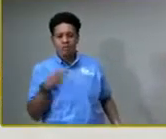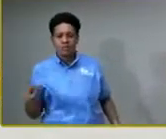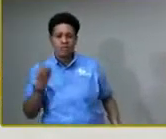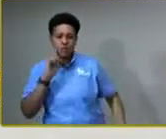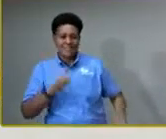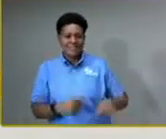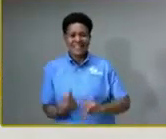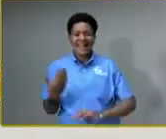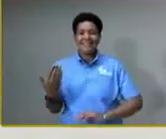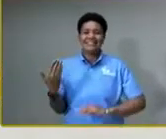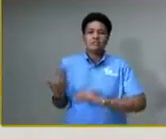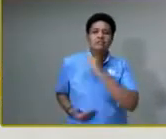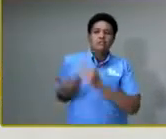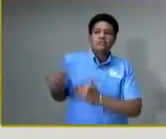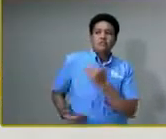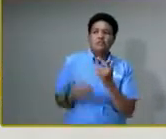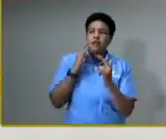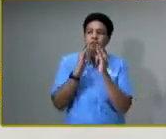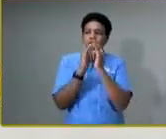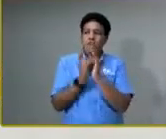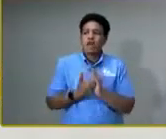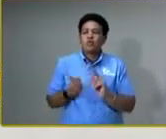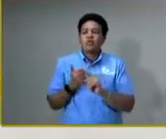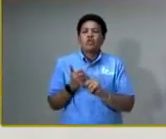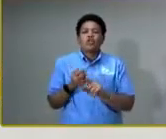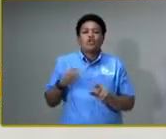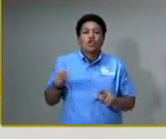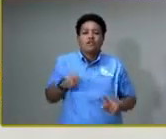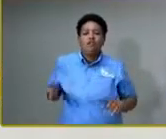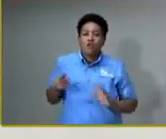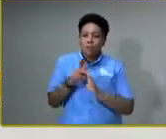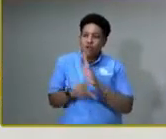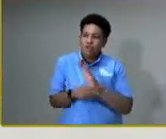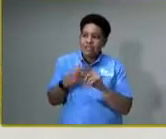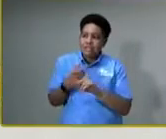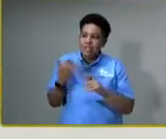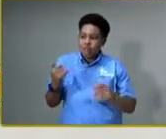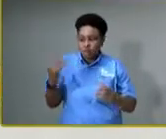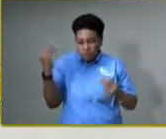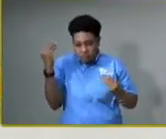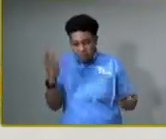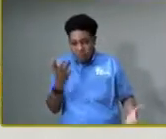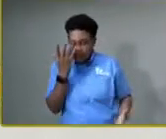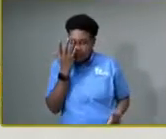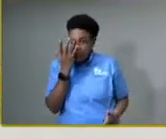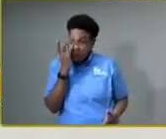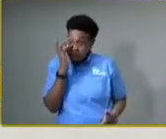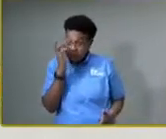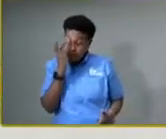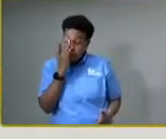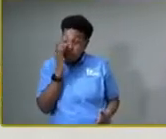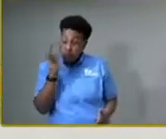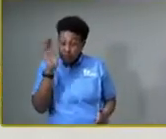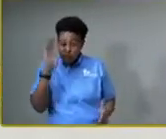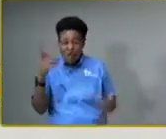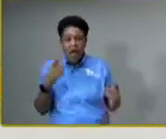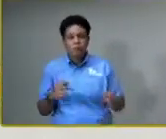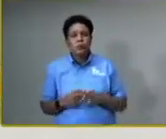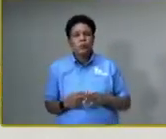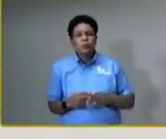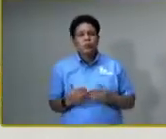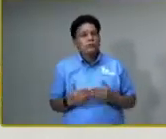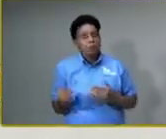and fine-tuning of the transfer protocols are being made. And so this will happen in short